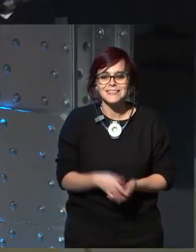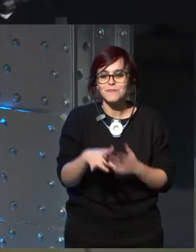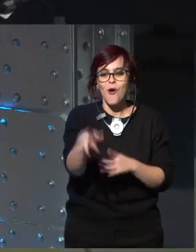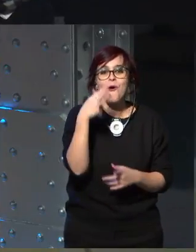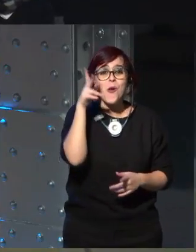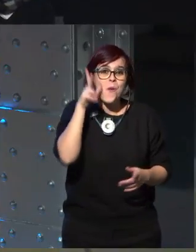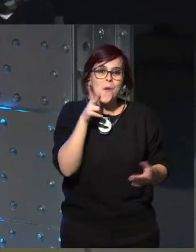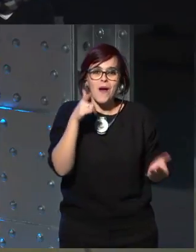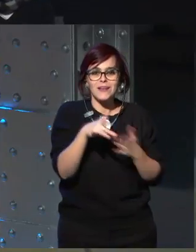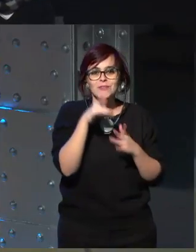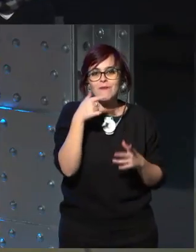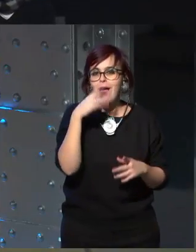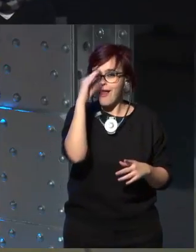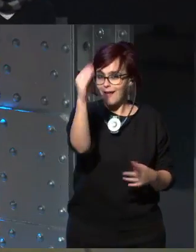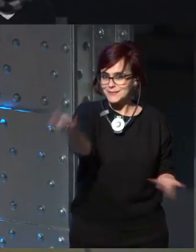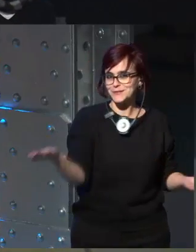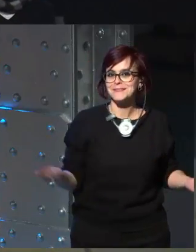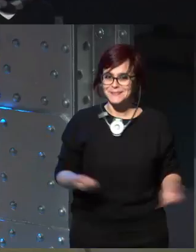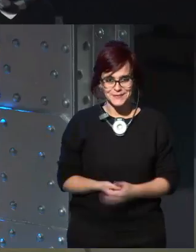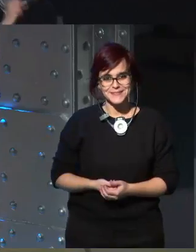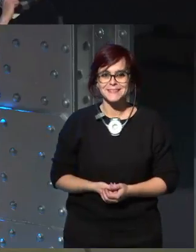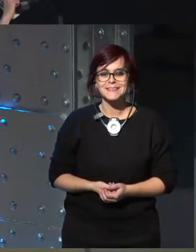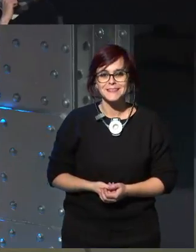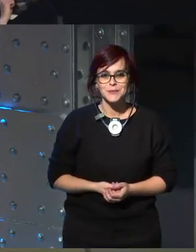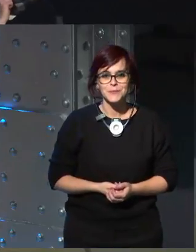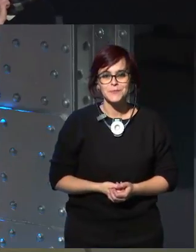to. You're privileged.